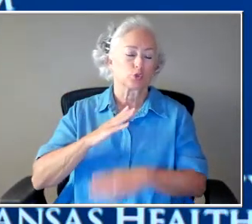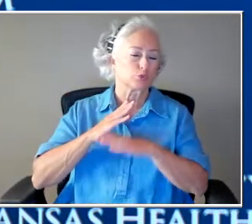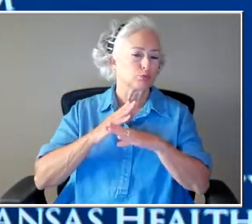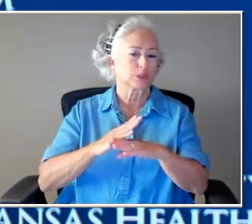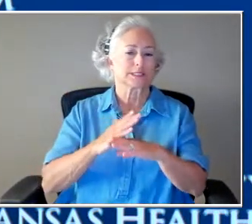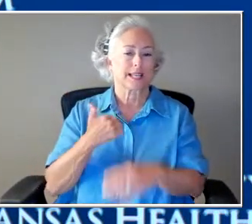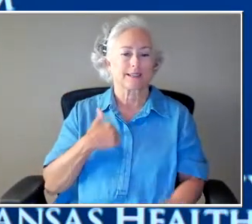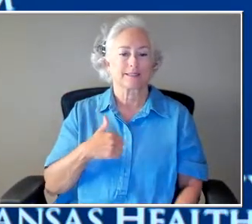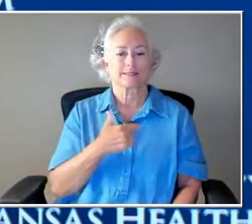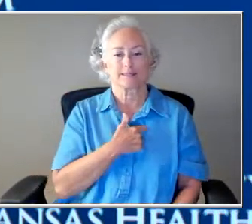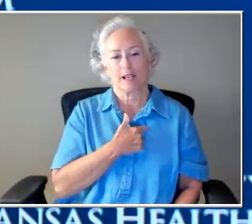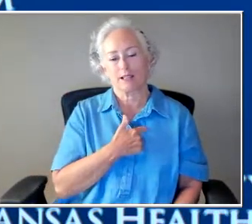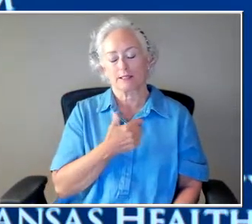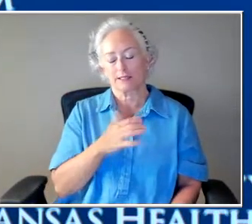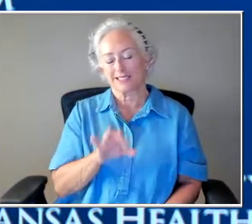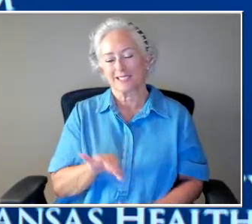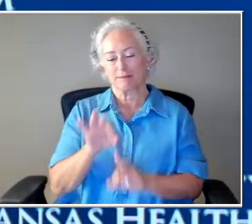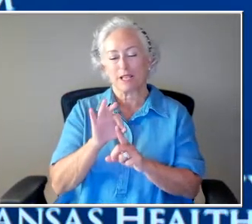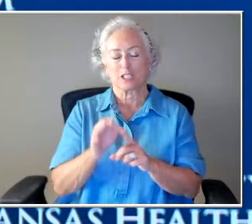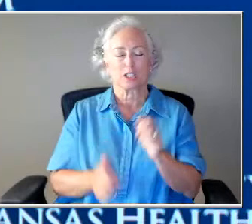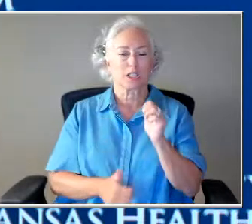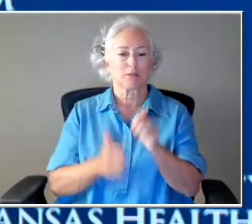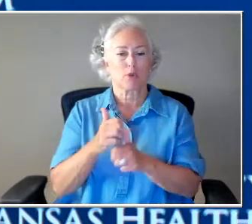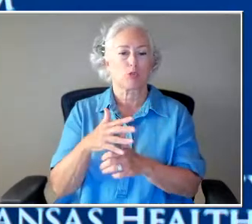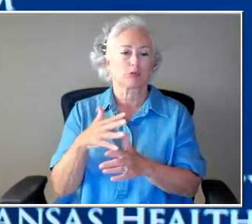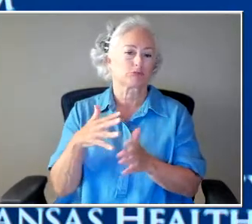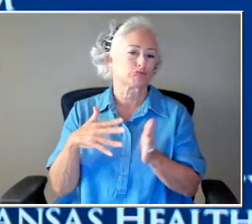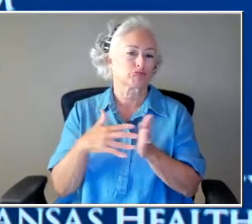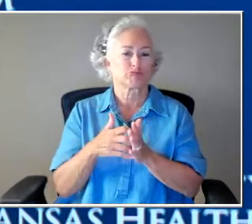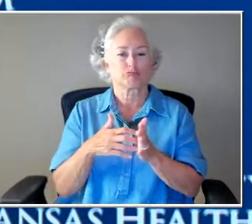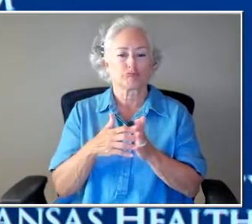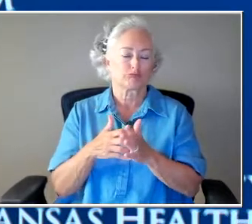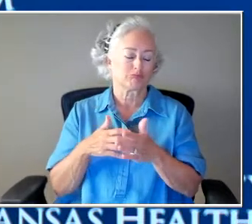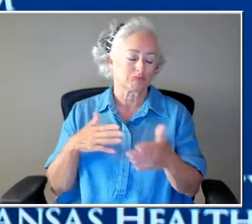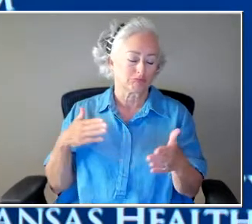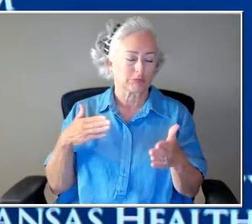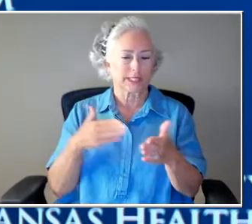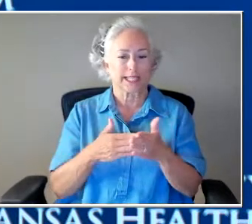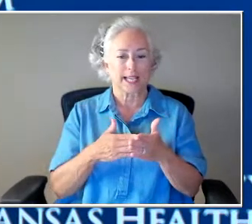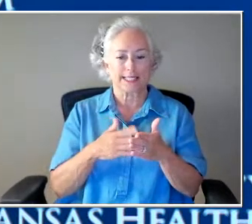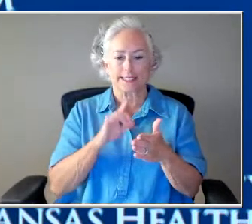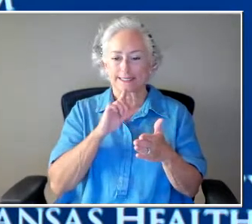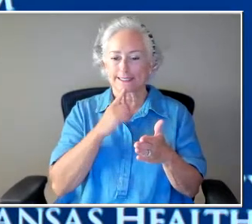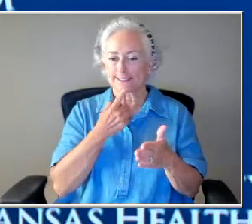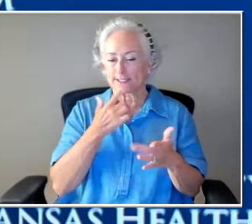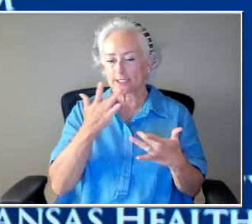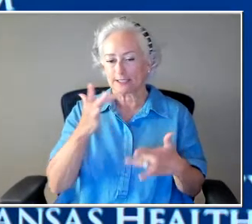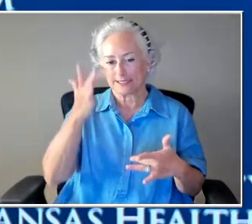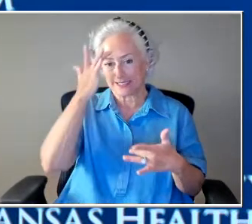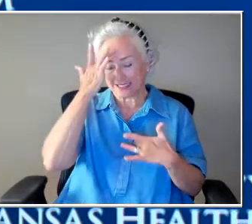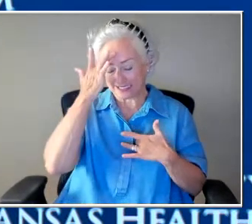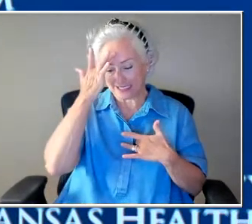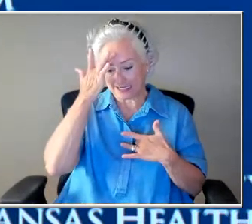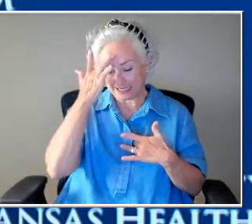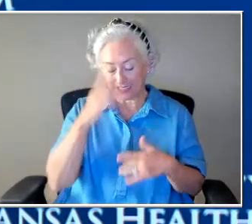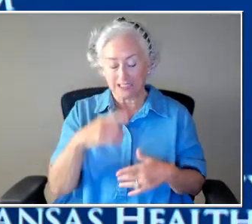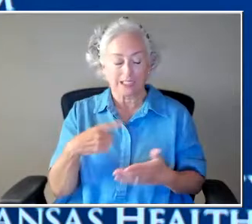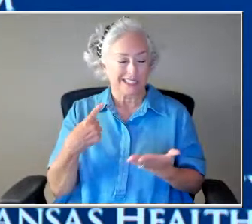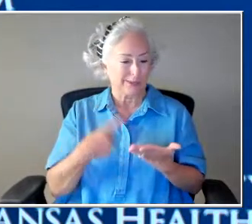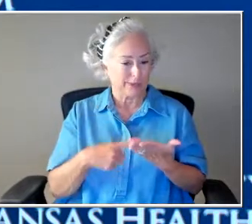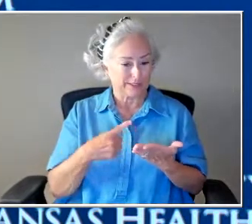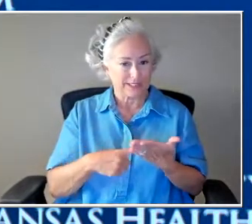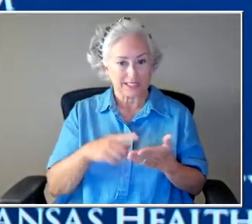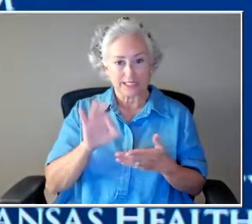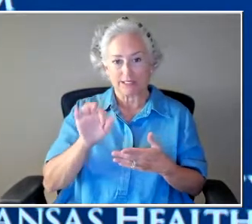those most vulnerable of severe disease, as we get into the respiratory viral season. We've talked about the influenza vaccines. Influenza